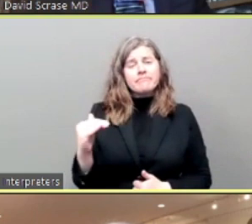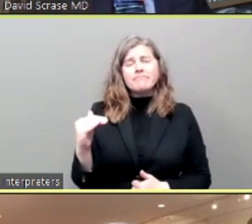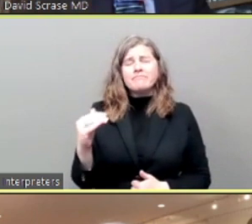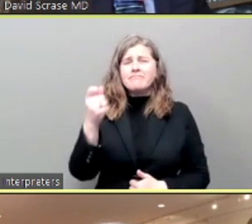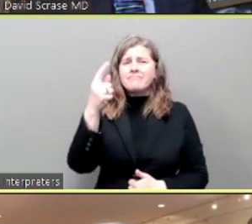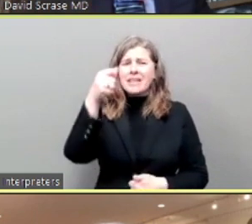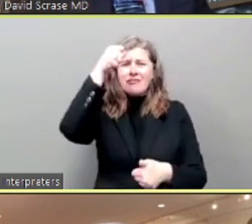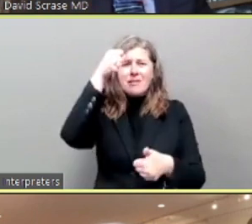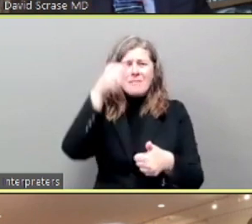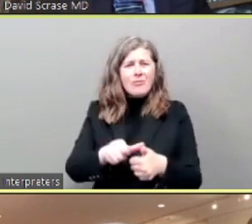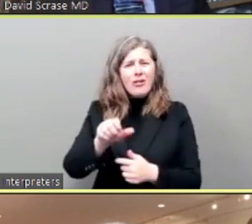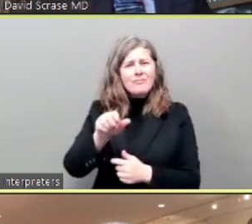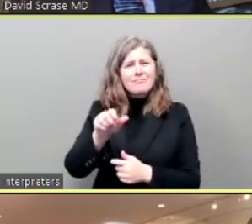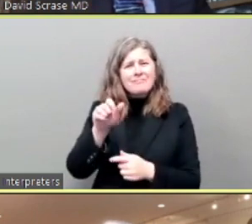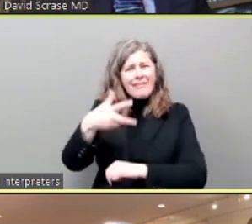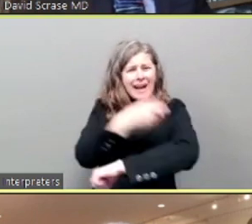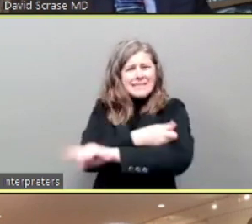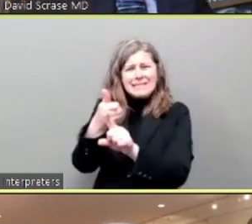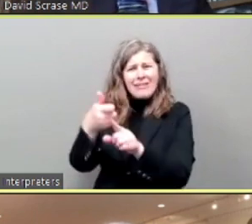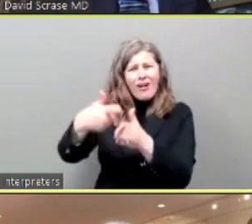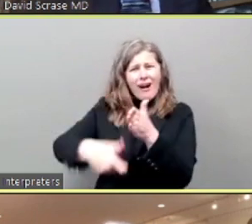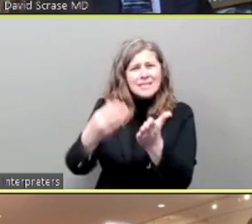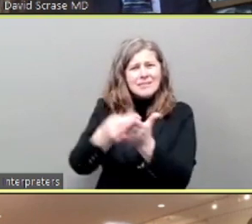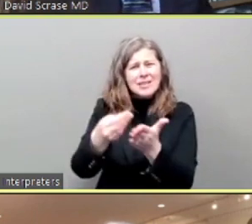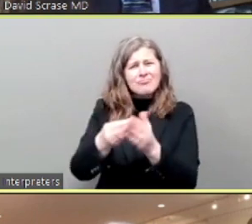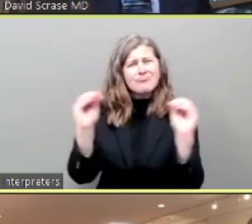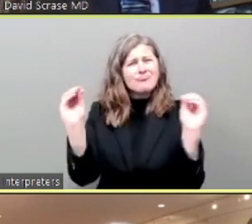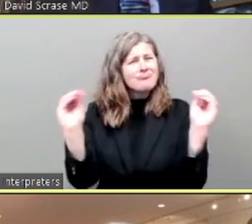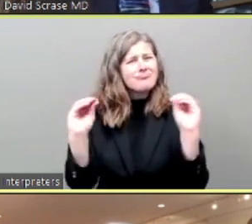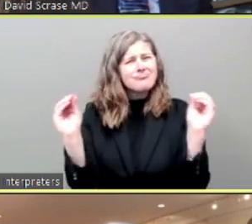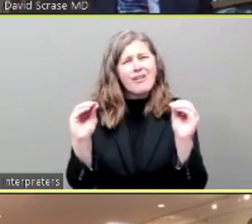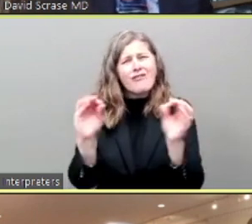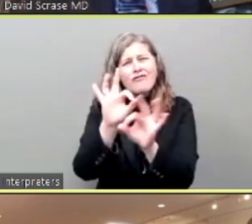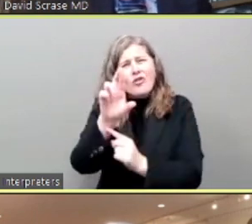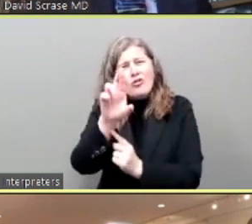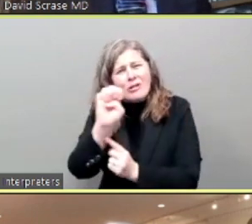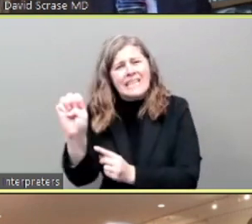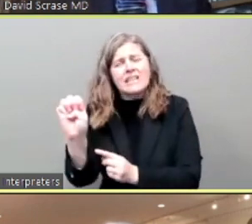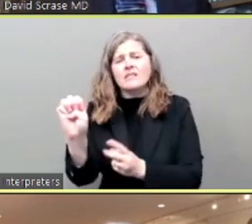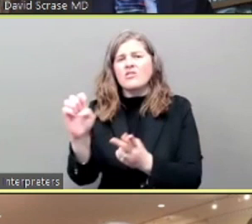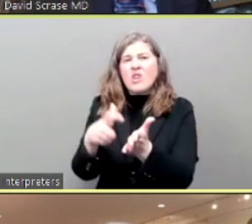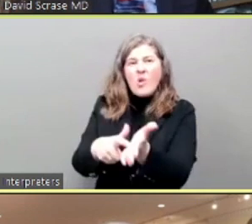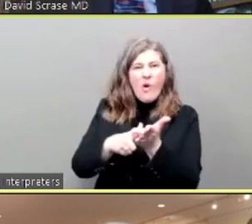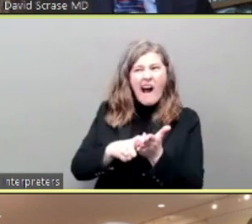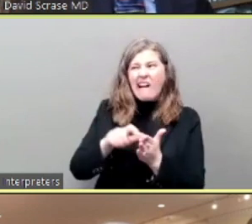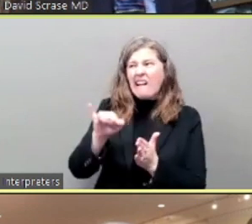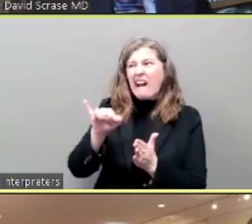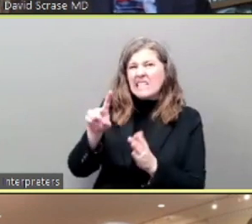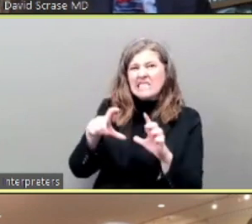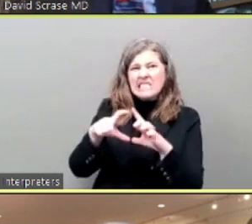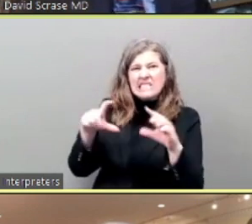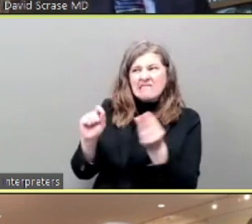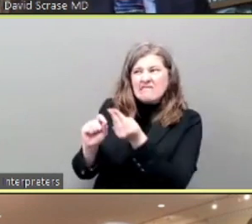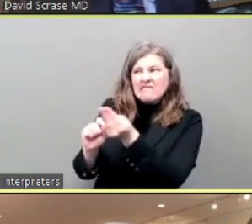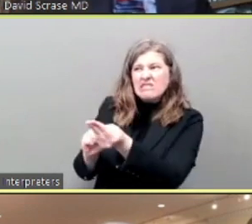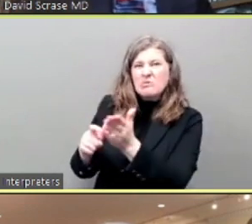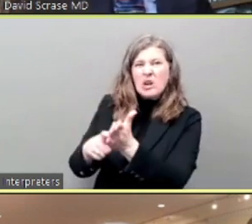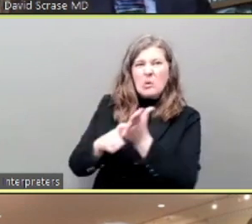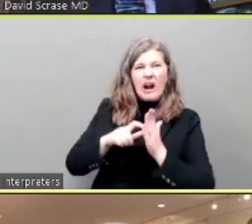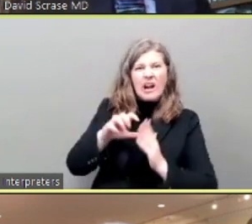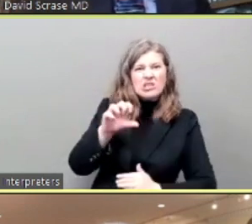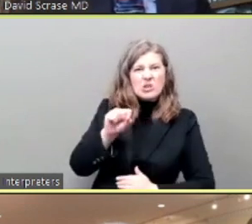vaccine is free for everyone, and you do not need a social security number or government ID to receive the